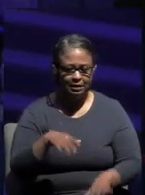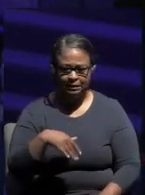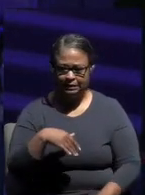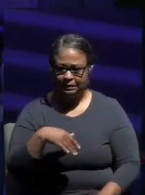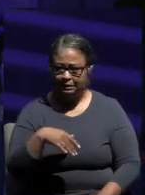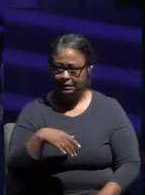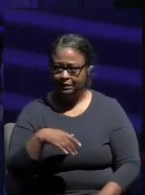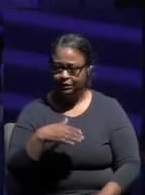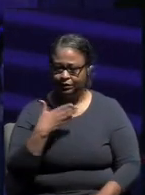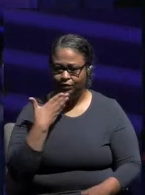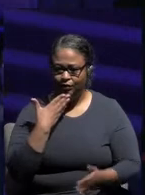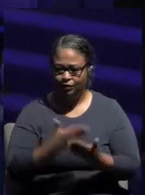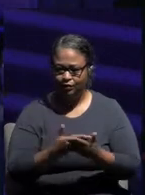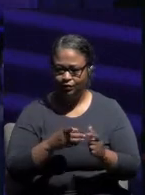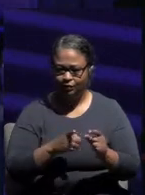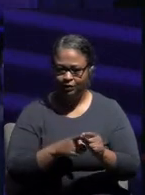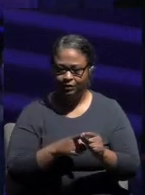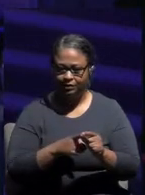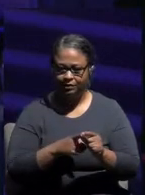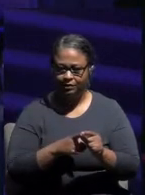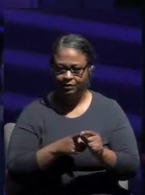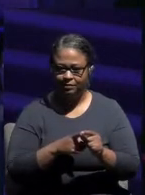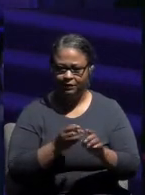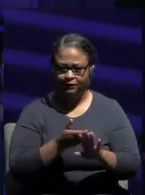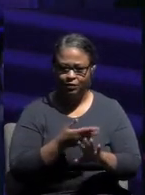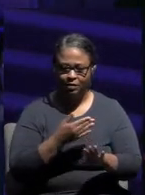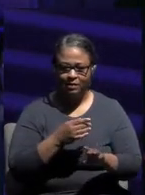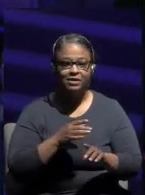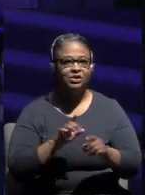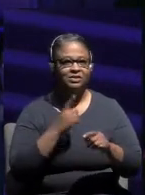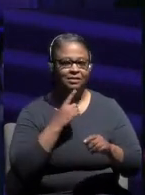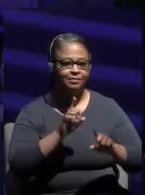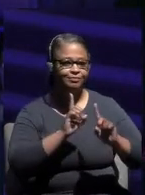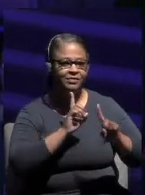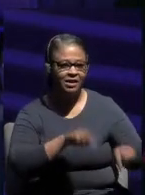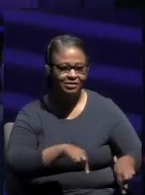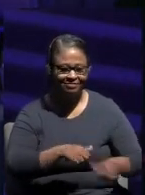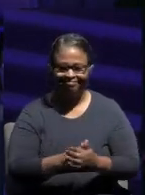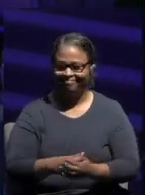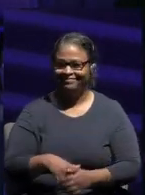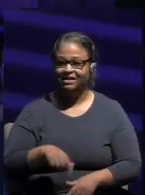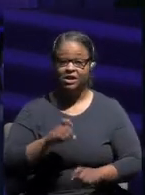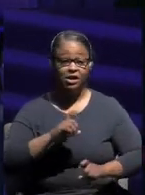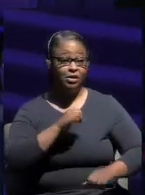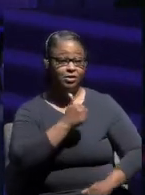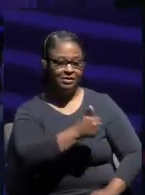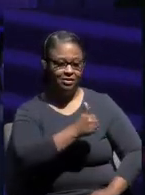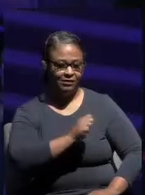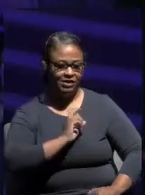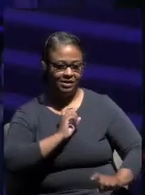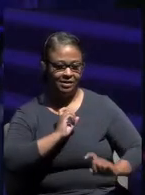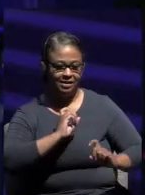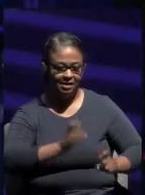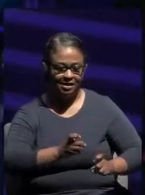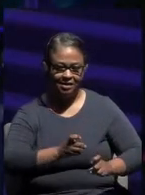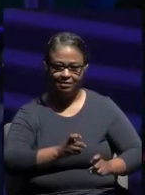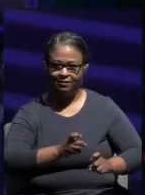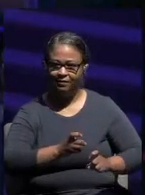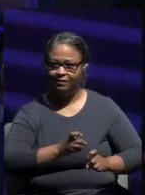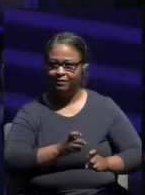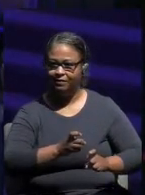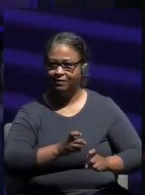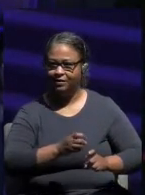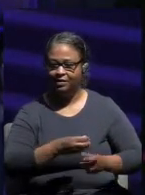That's always a good word before prayer. Answered. She gave a sacrificial offering, answered prayer,